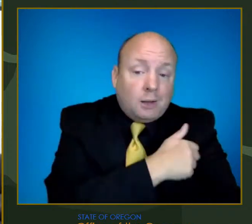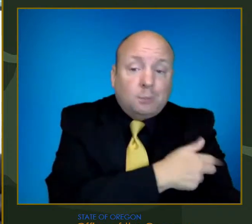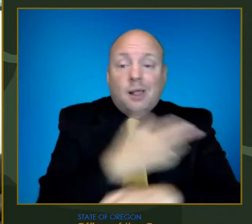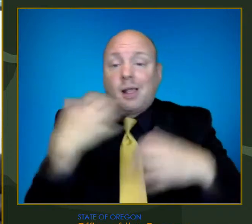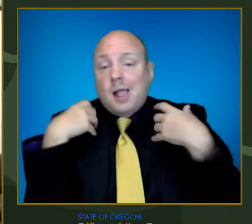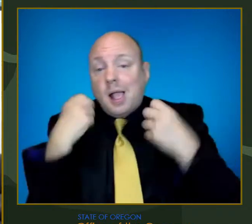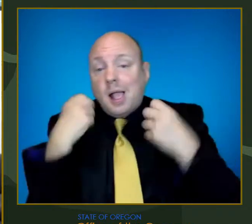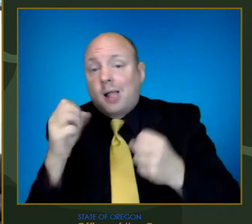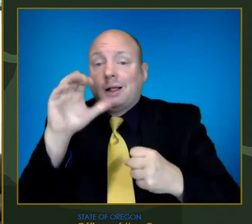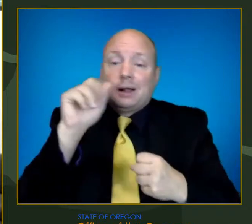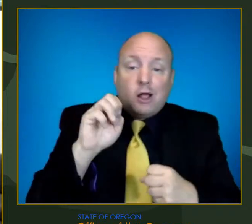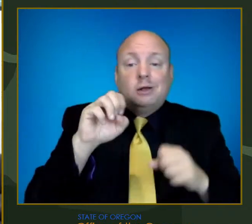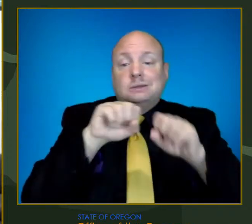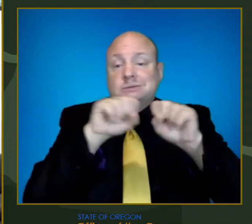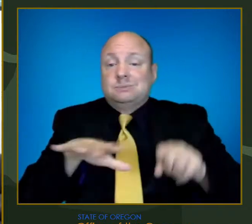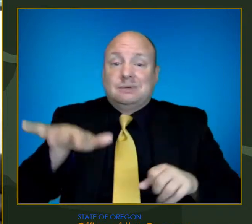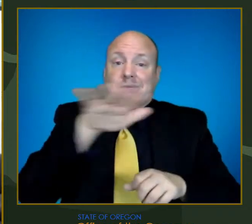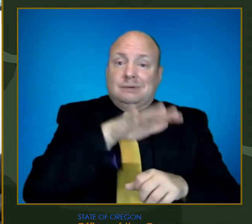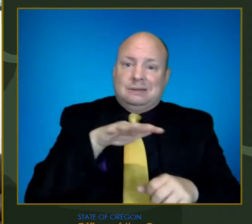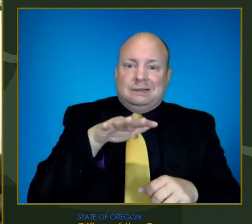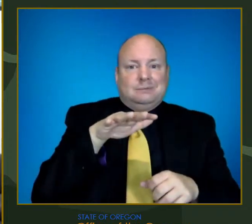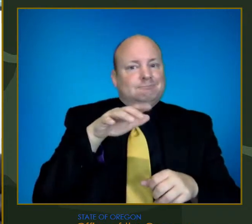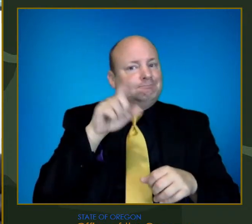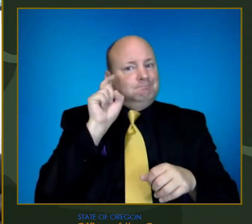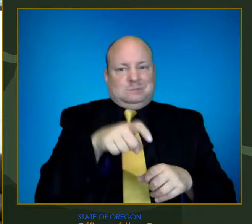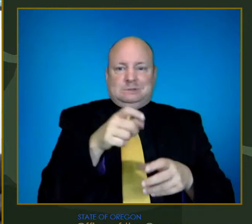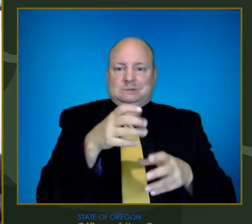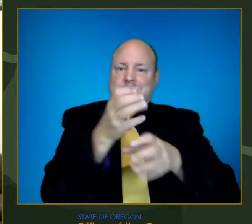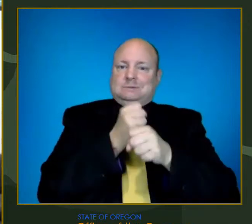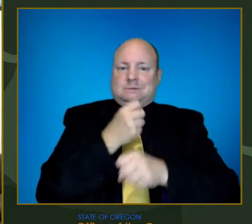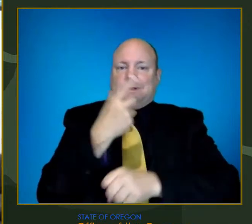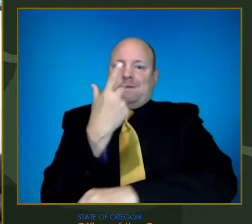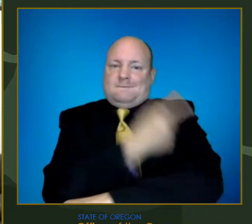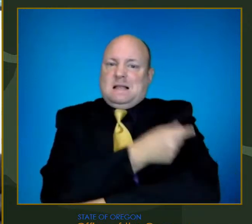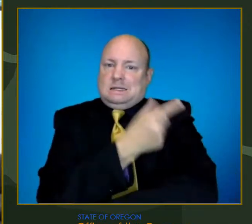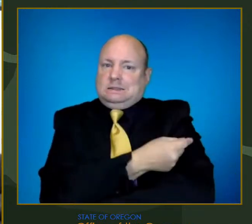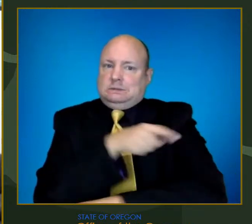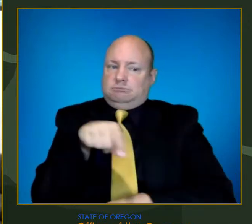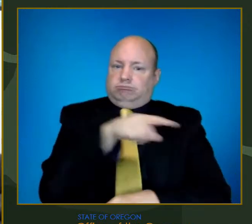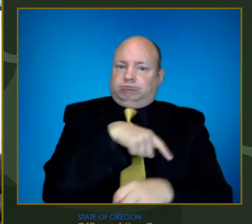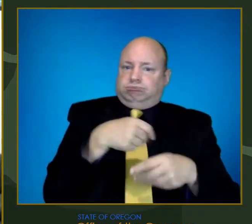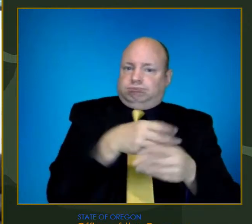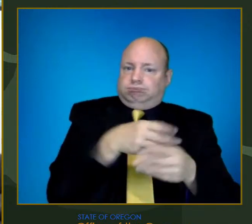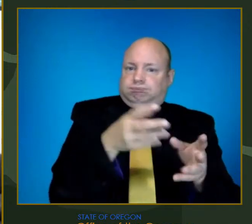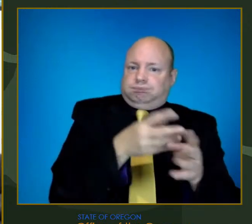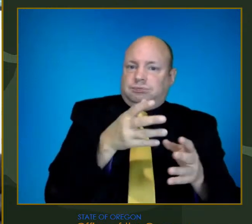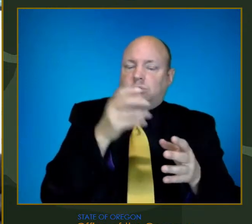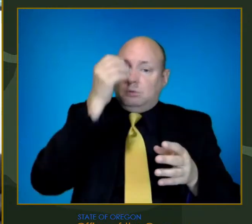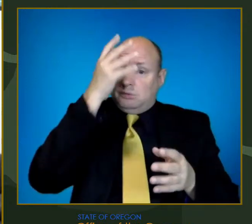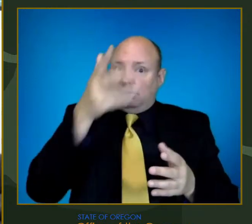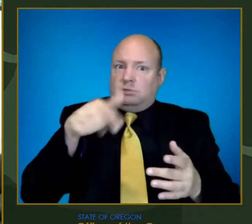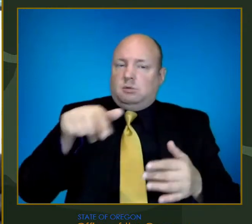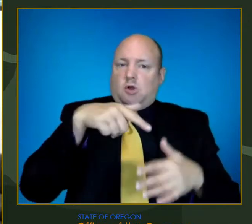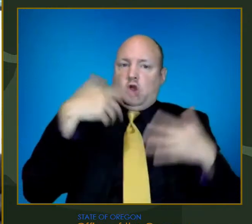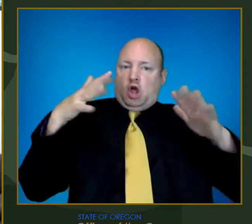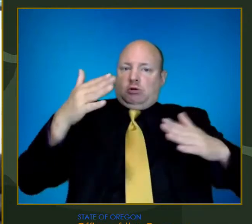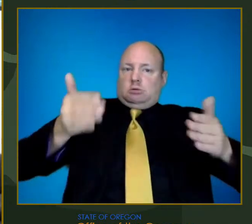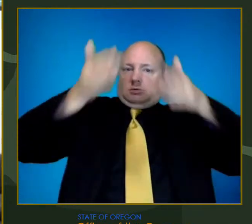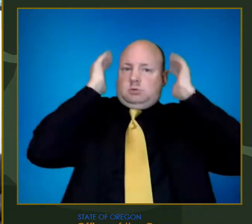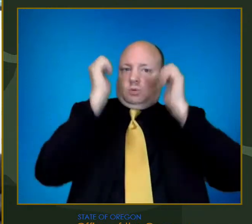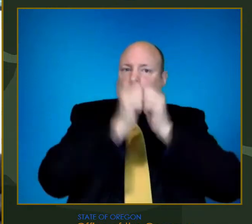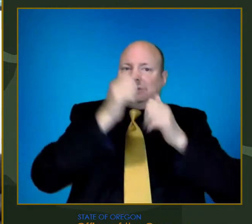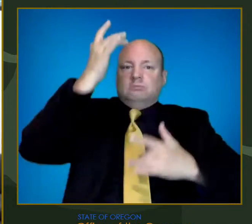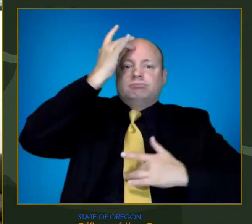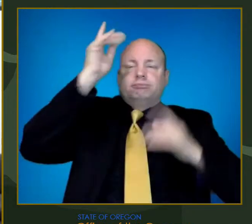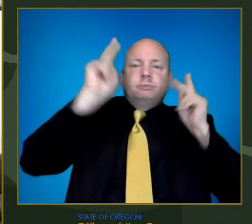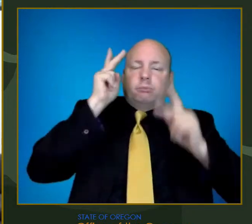getting vaccine out, and they are completely swamped by cases right now. And so the best thing people can do to help ensure that